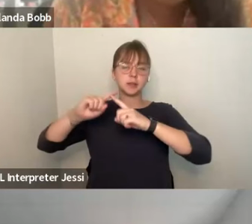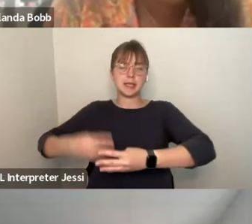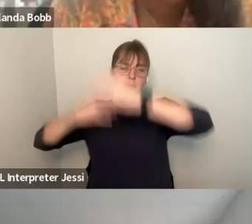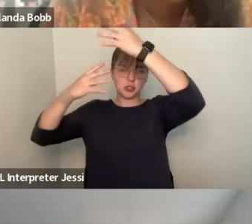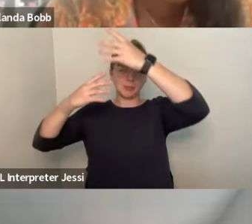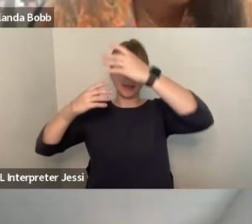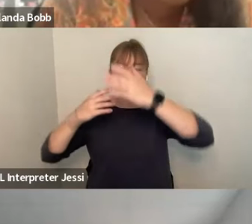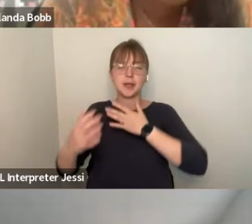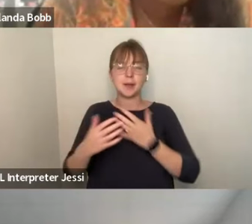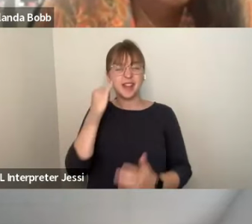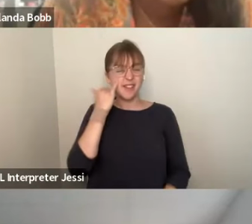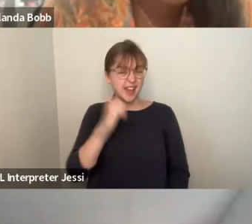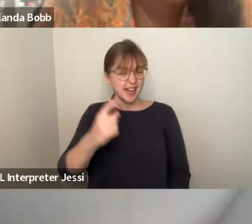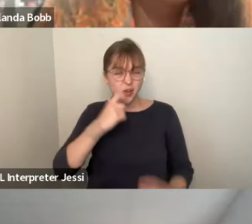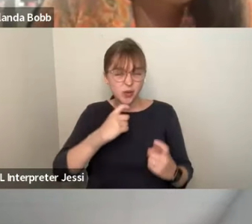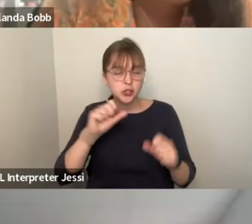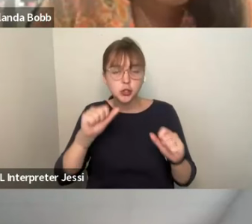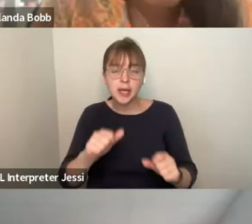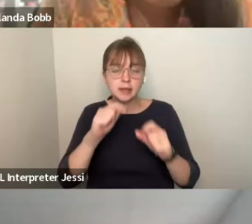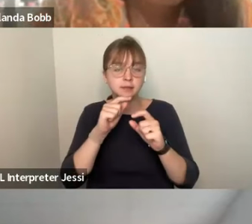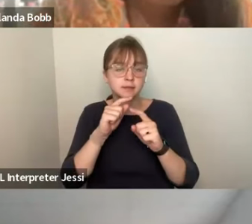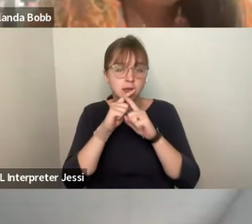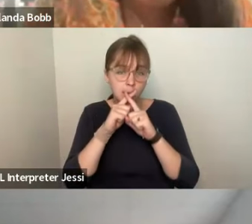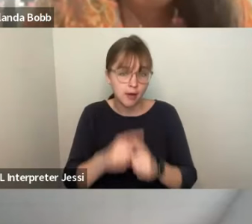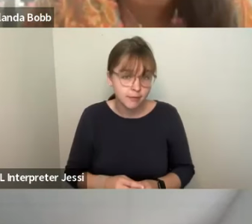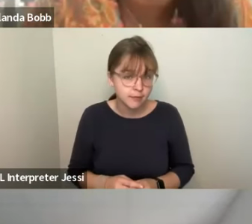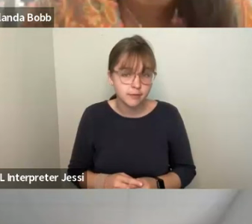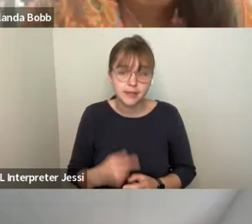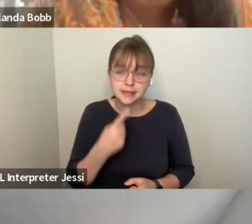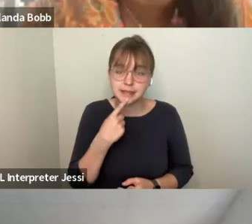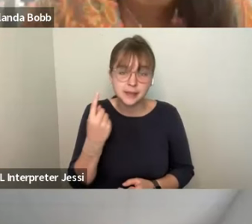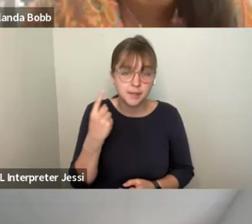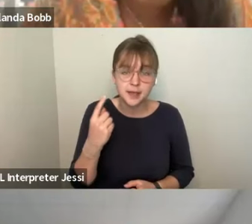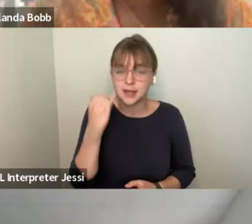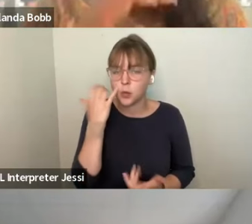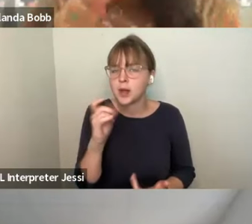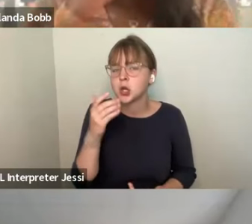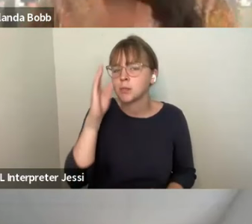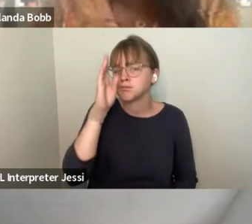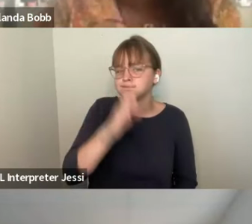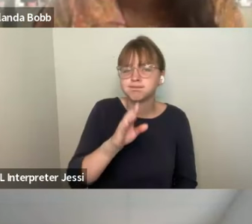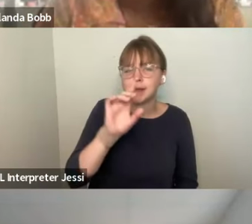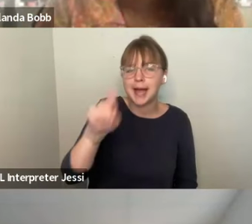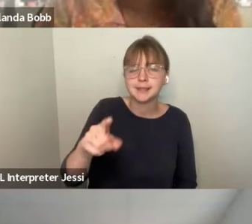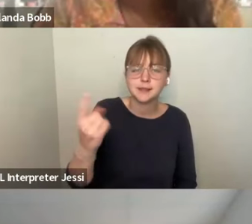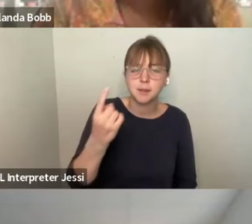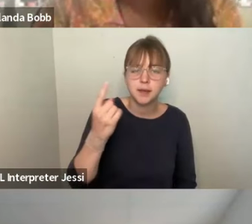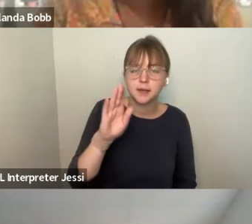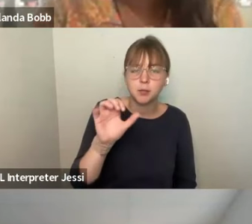Any questions, please come, again, I dare say, come off mute if you want to ask your questions. We do have time